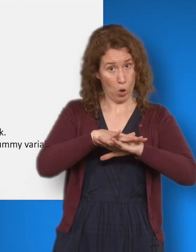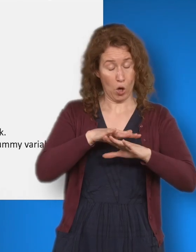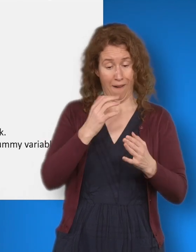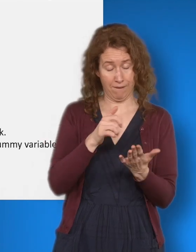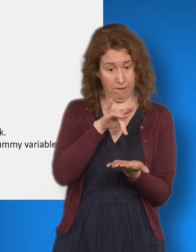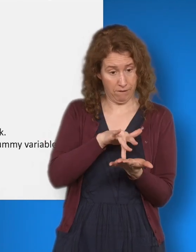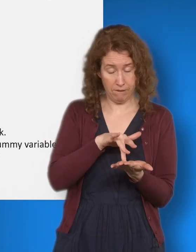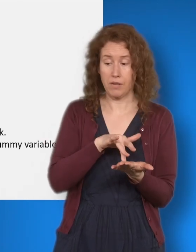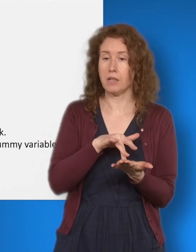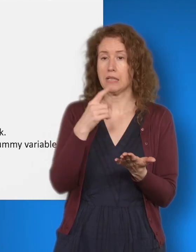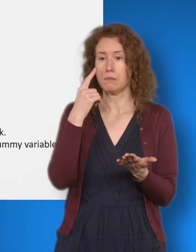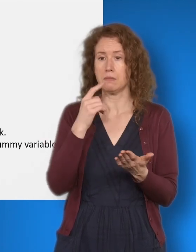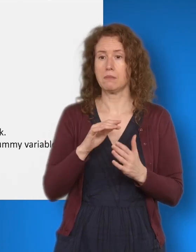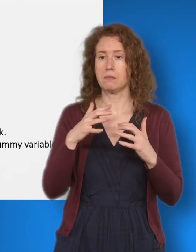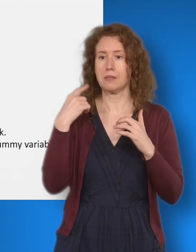centrality